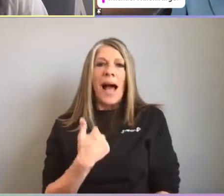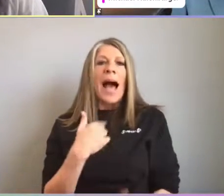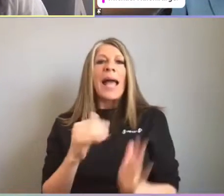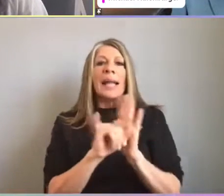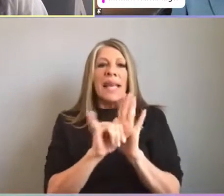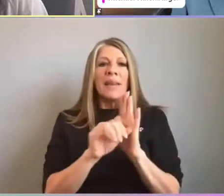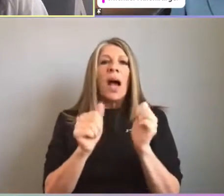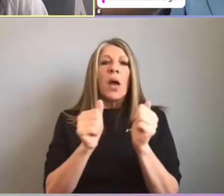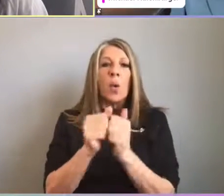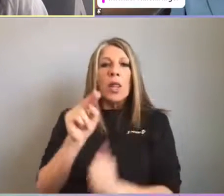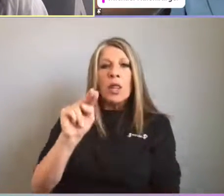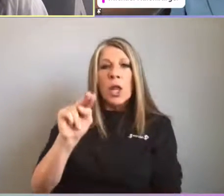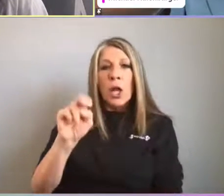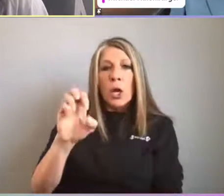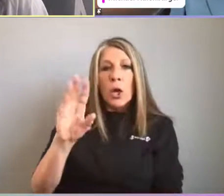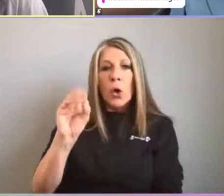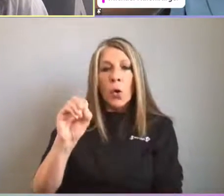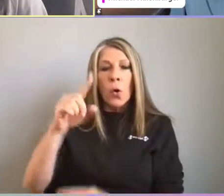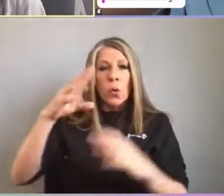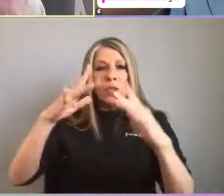some neurodiversity. I don't